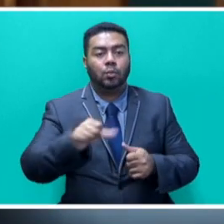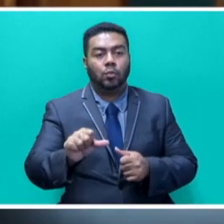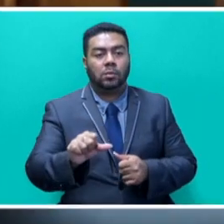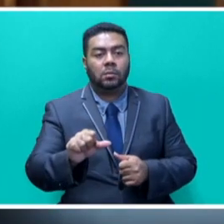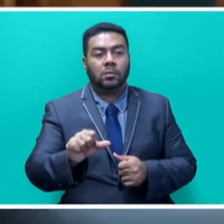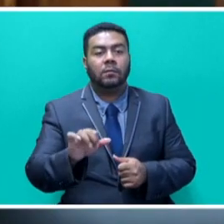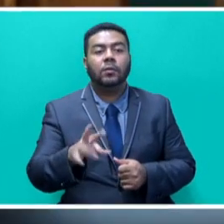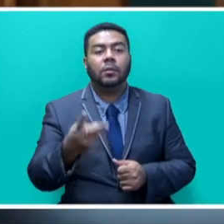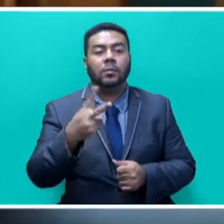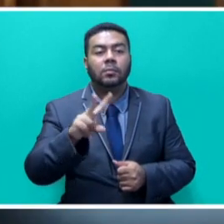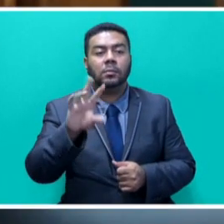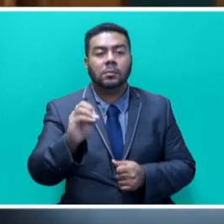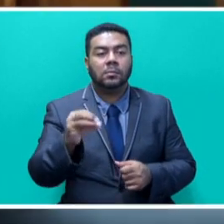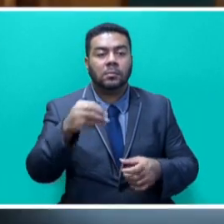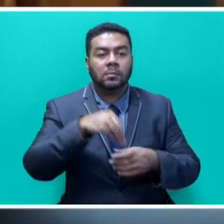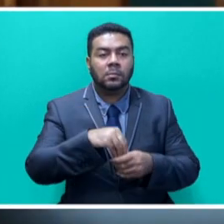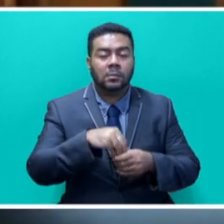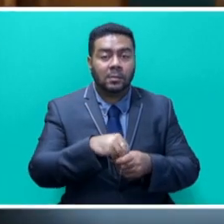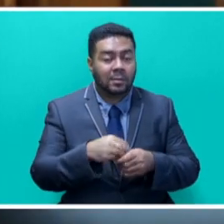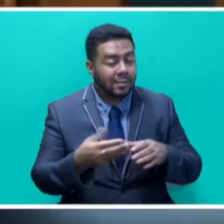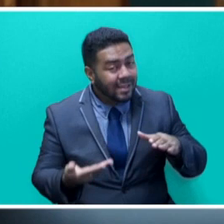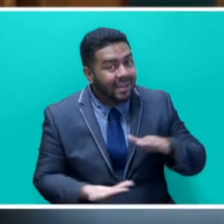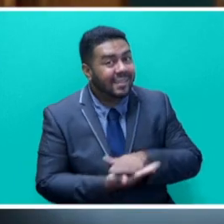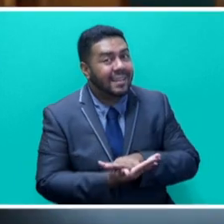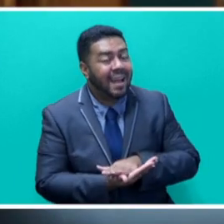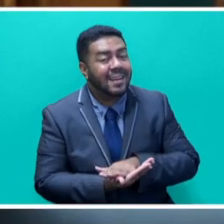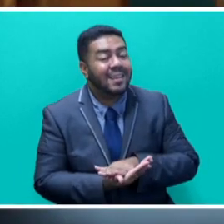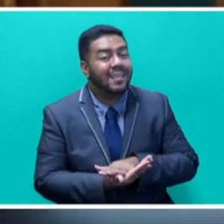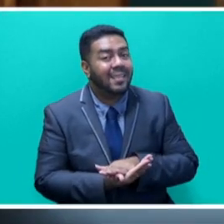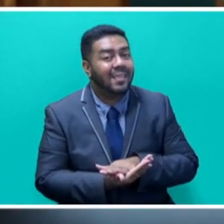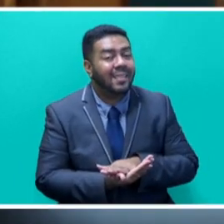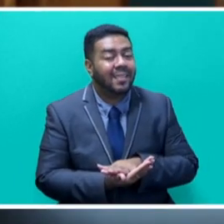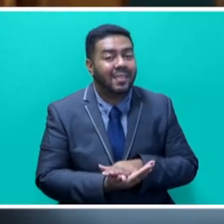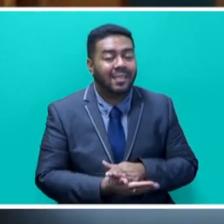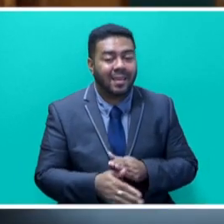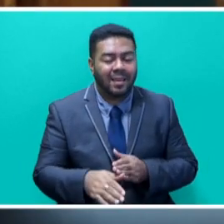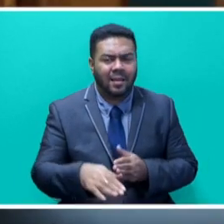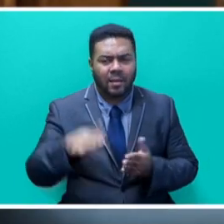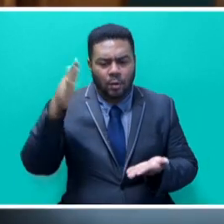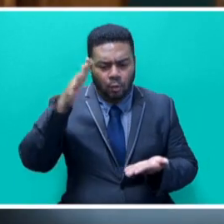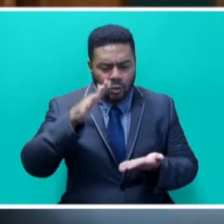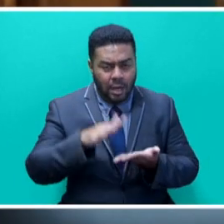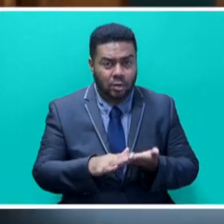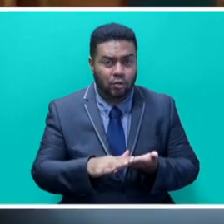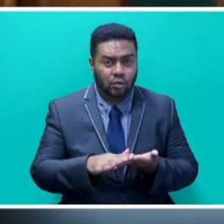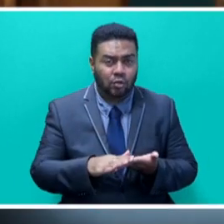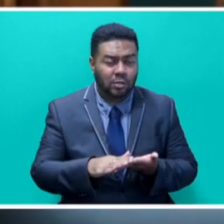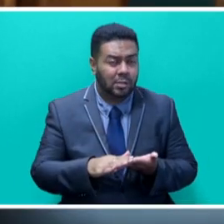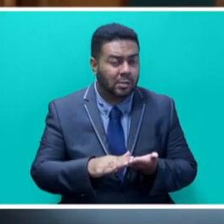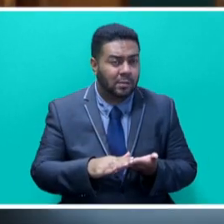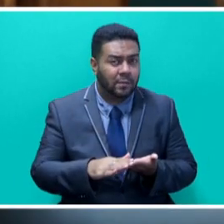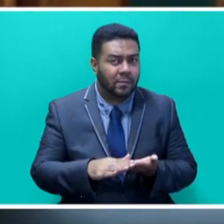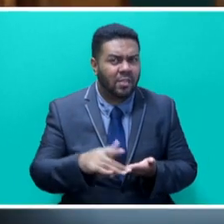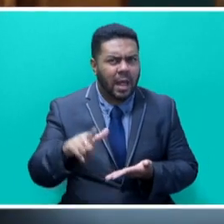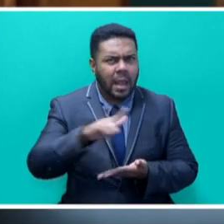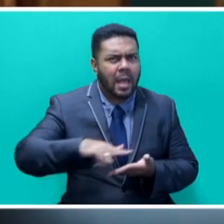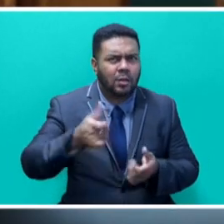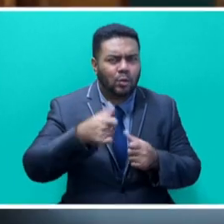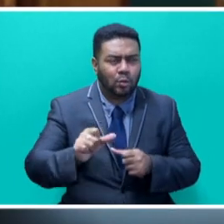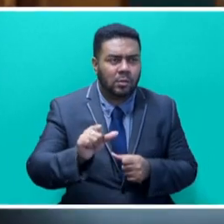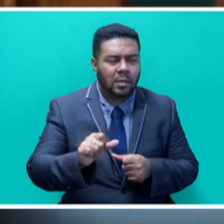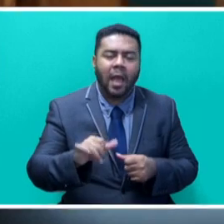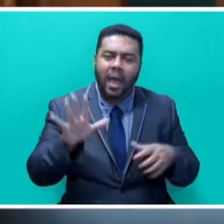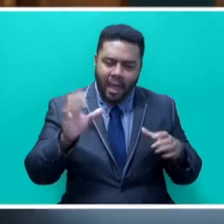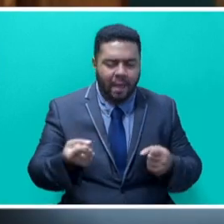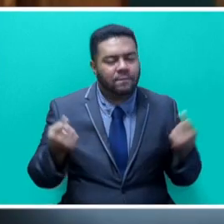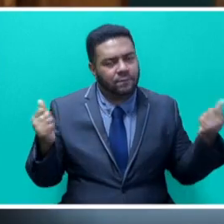20 districts targeted under the emission reduction program area. The land use plans for 10 districts have been